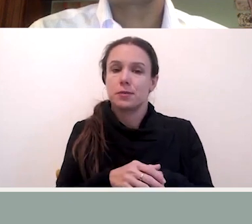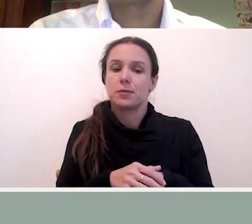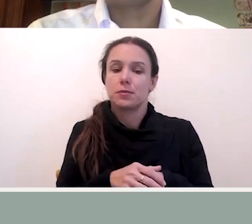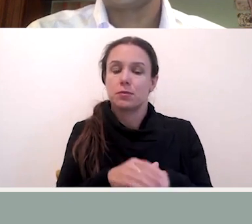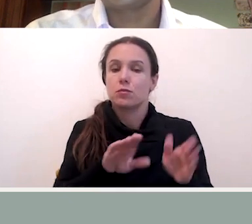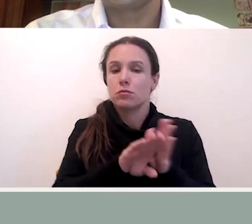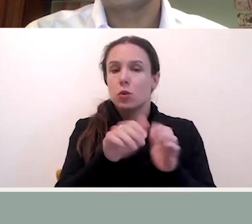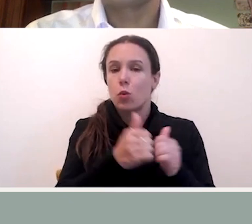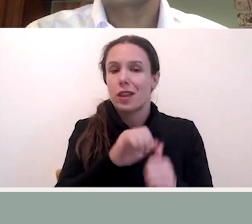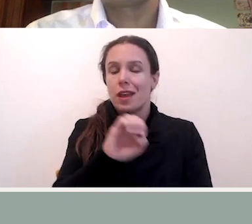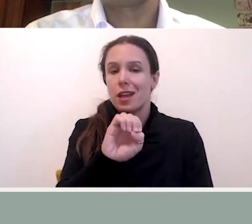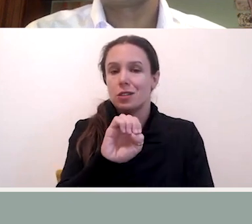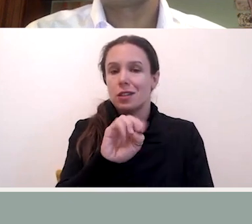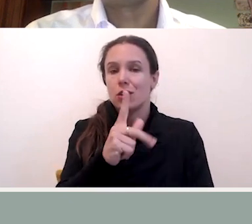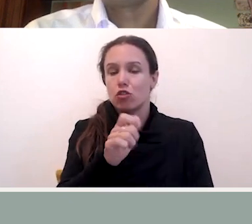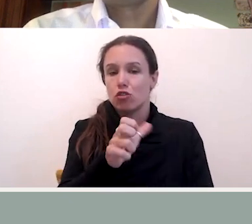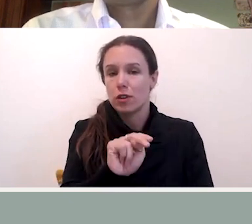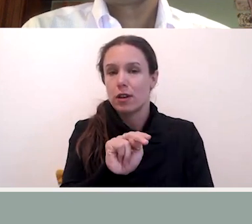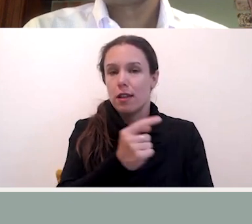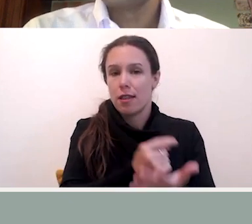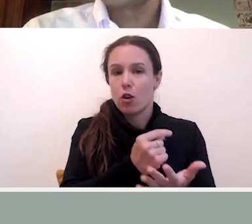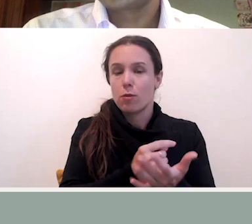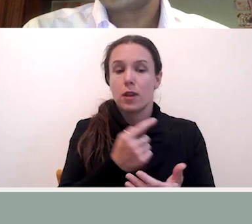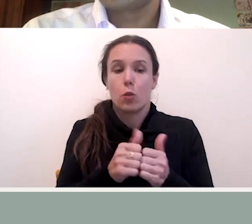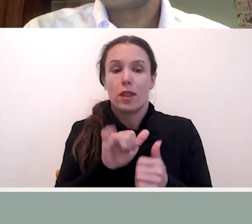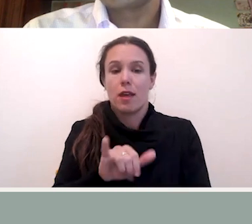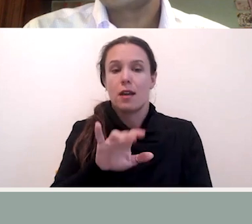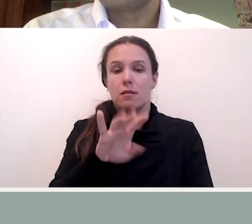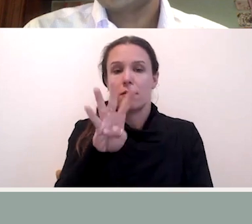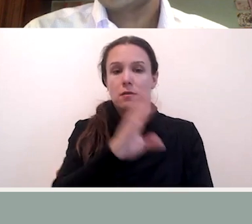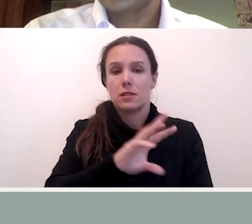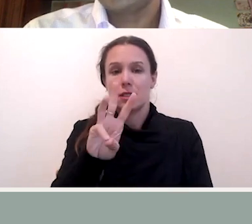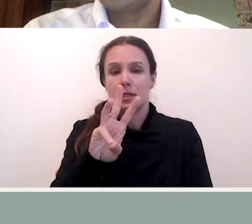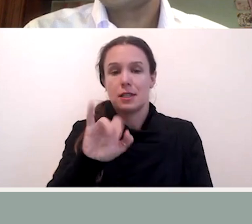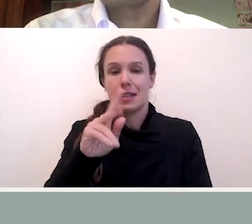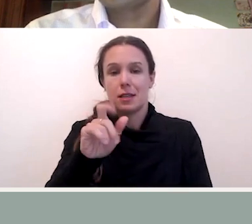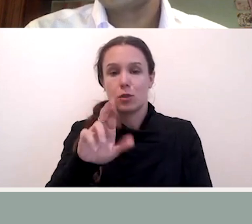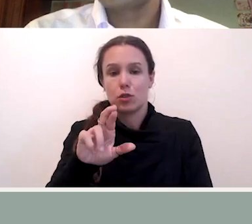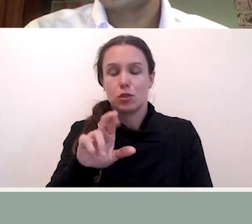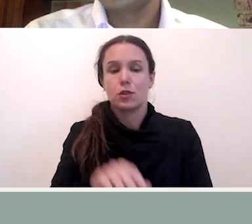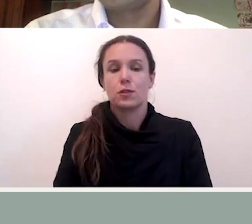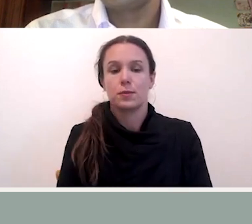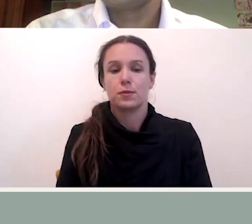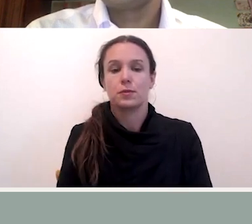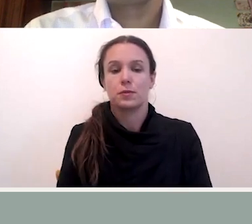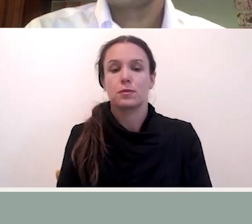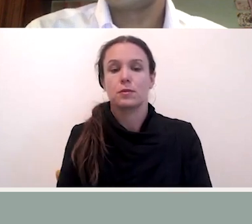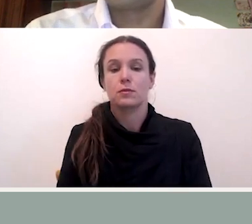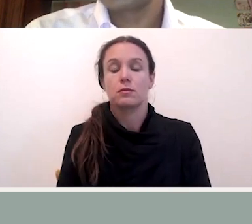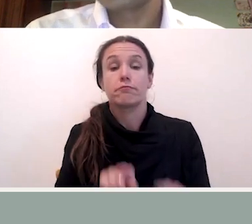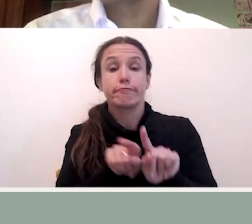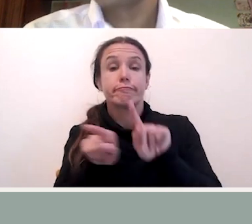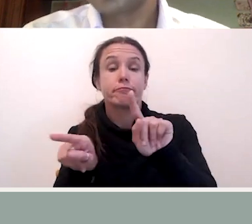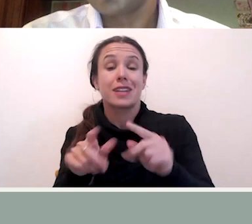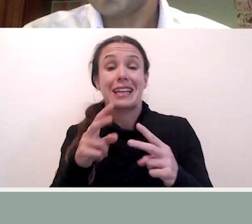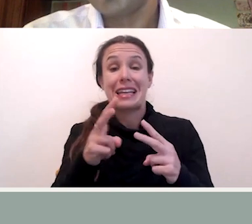endocrine therapy and any CDK4/6 inhibitor to receive ribociclib or Kisqali plus switch endocrine therapy, or placebo